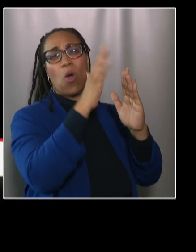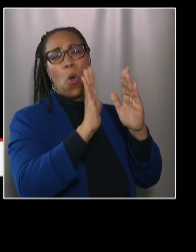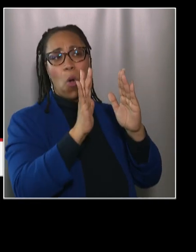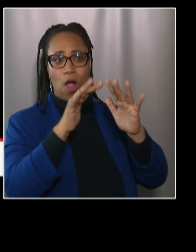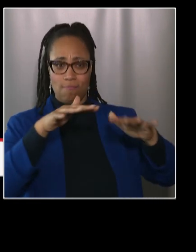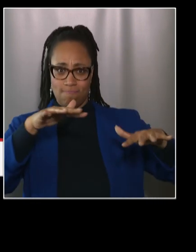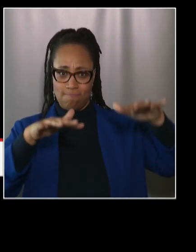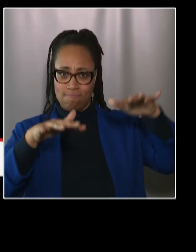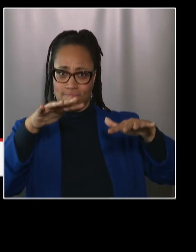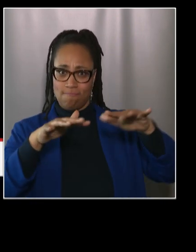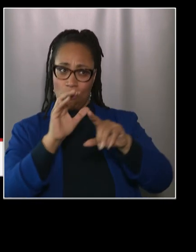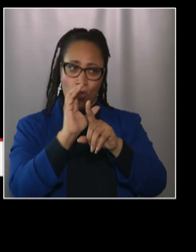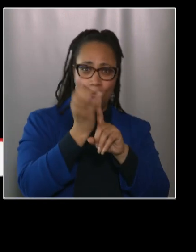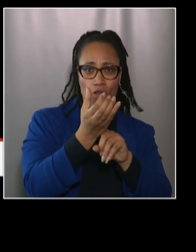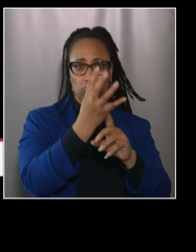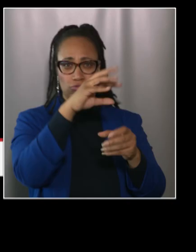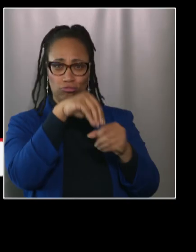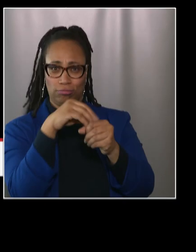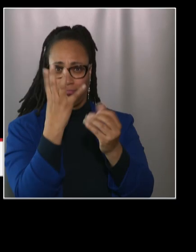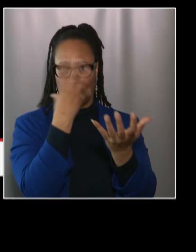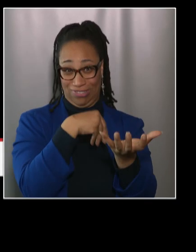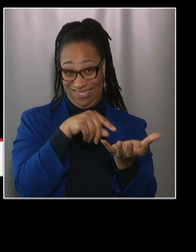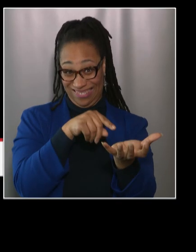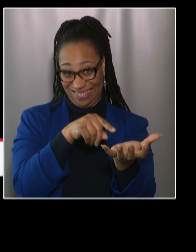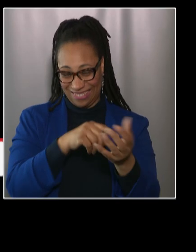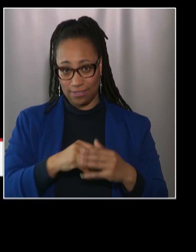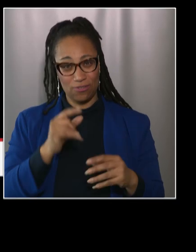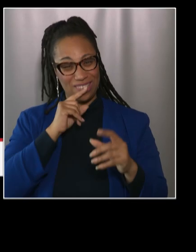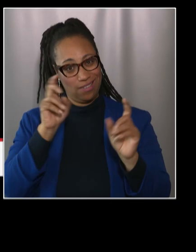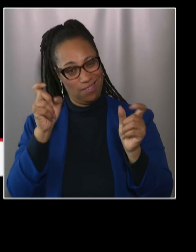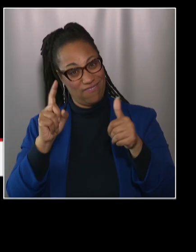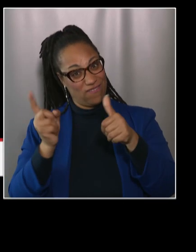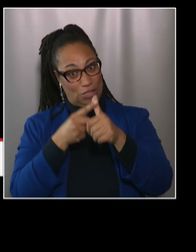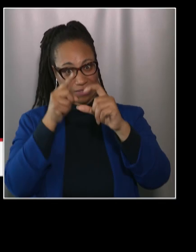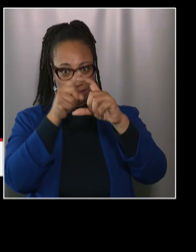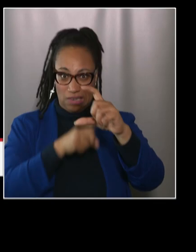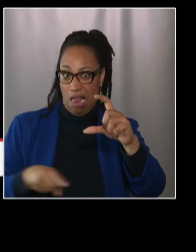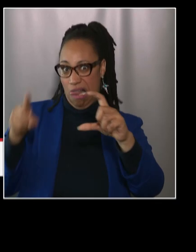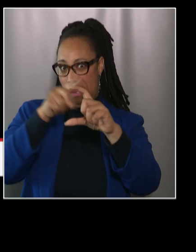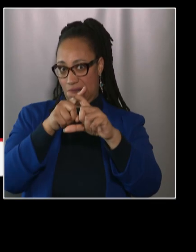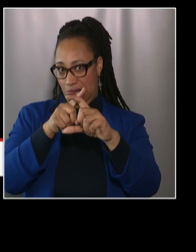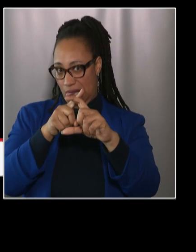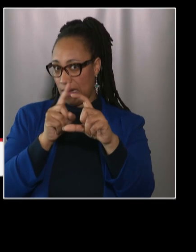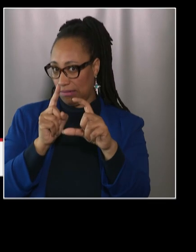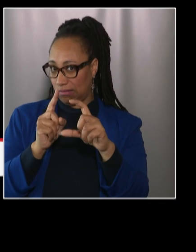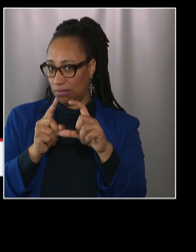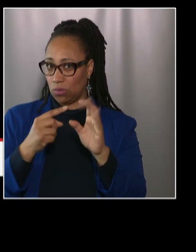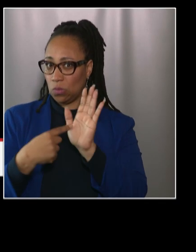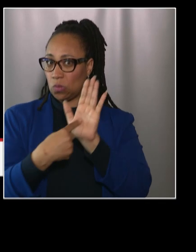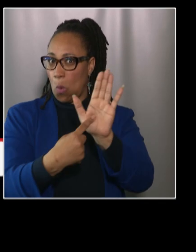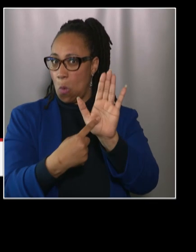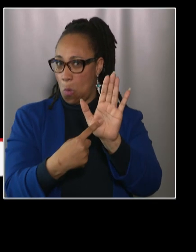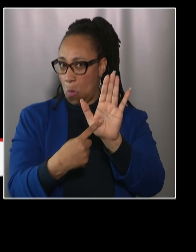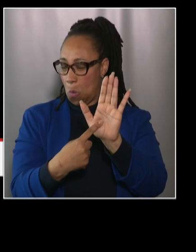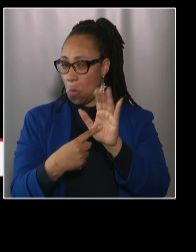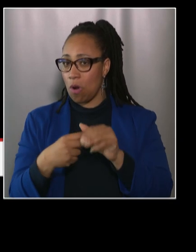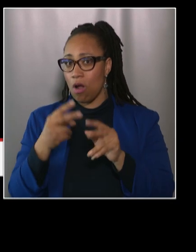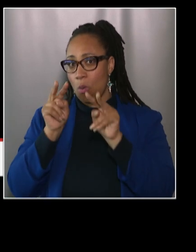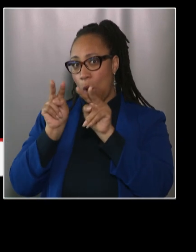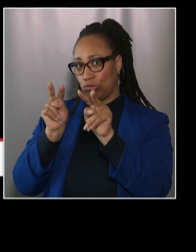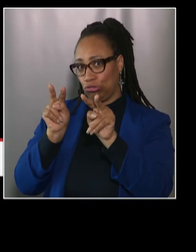And we also want to give you a preview of what's coming in DMPED's development pipeline.